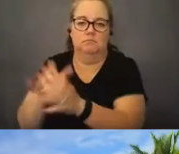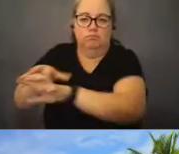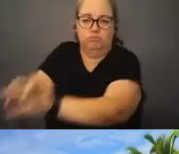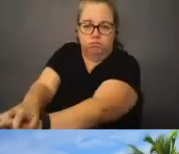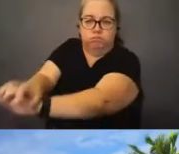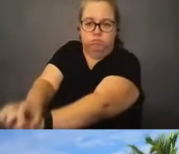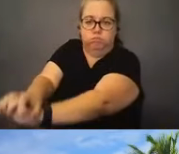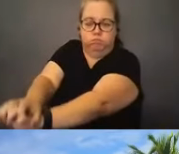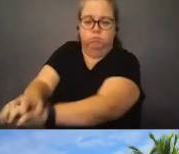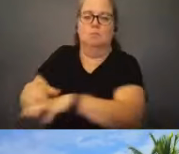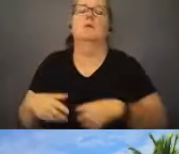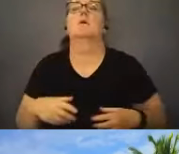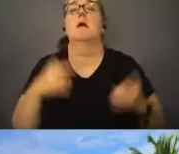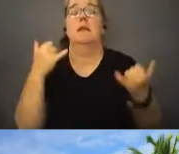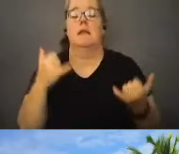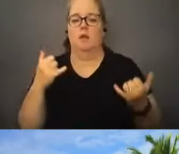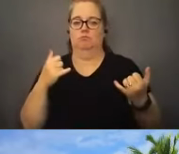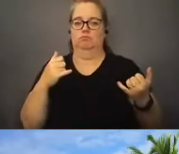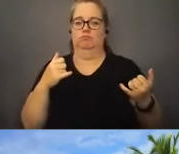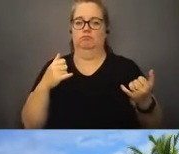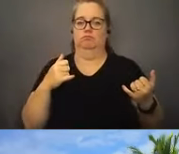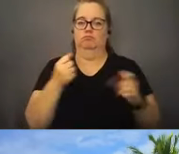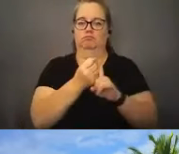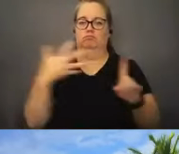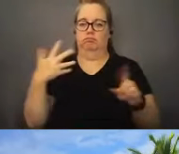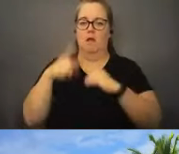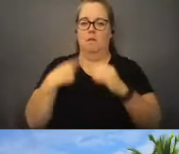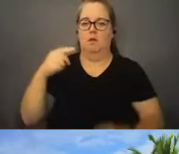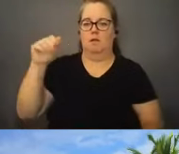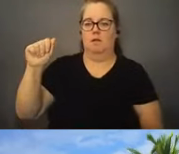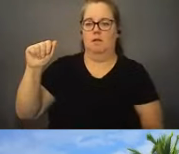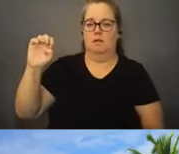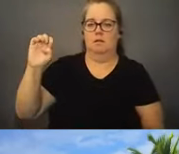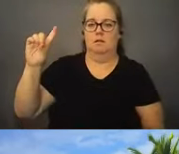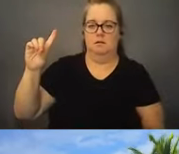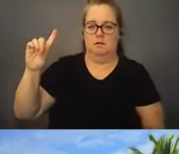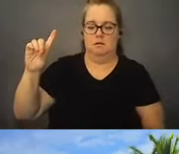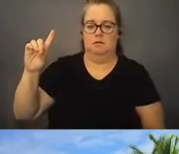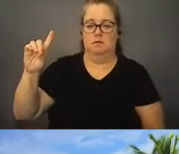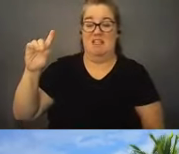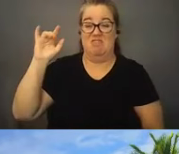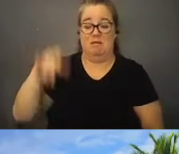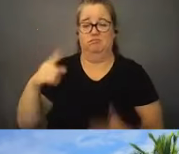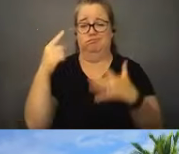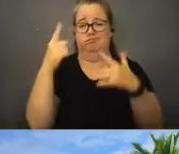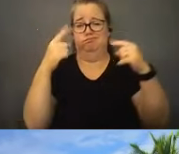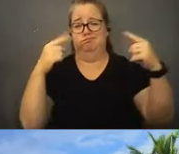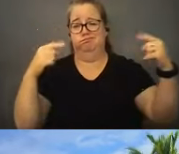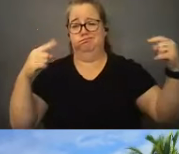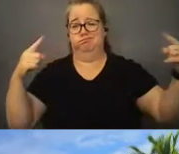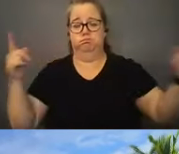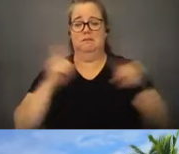So we're going to look at the AED next. There's all different